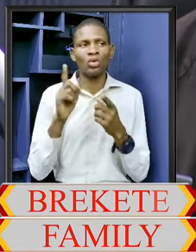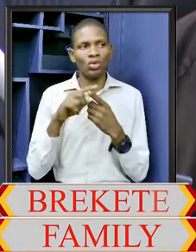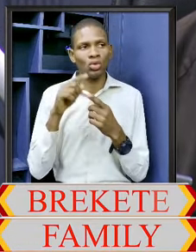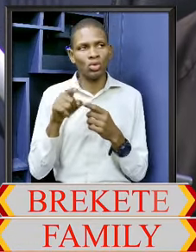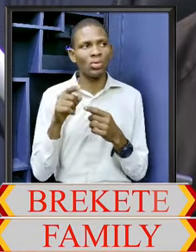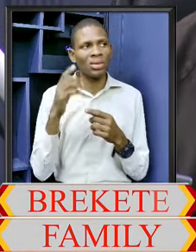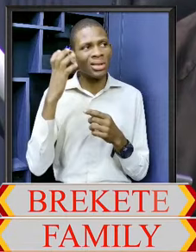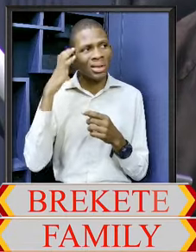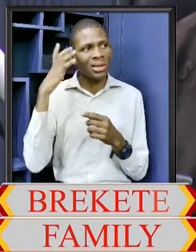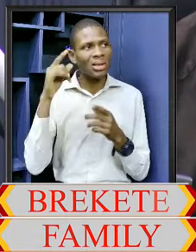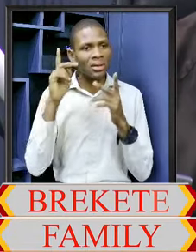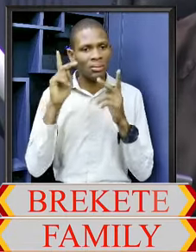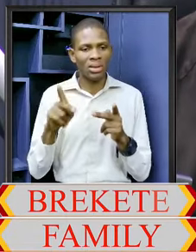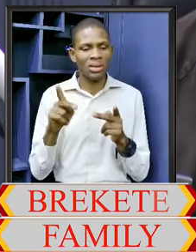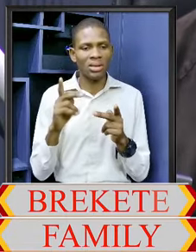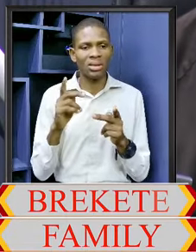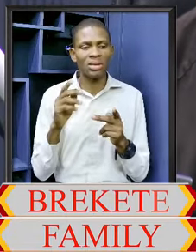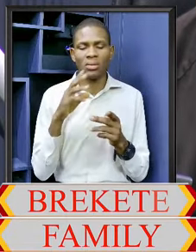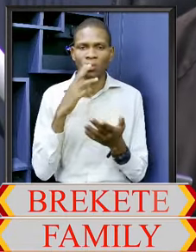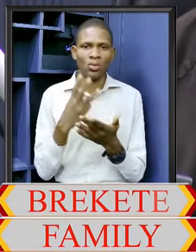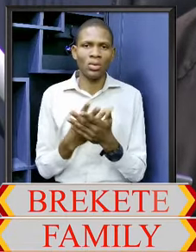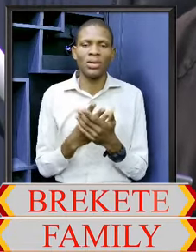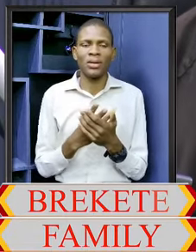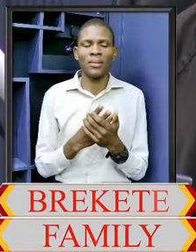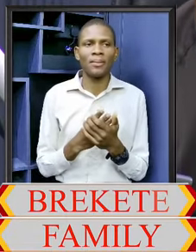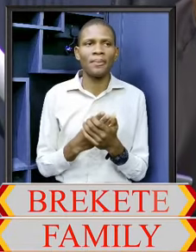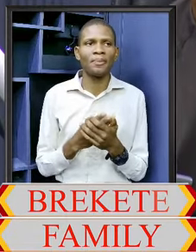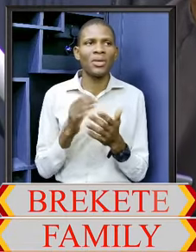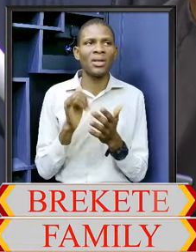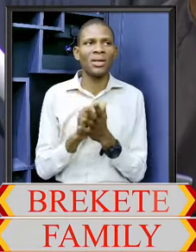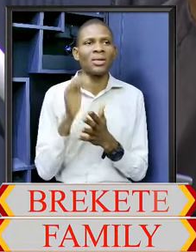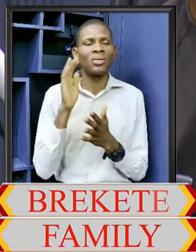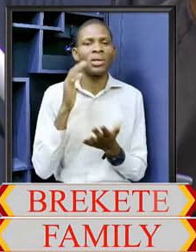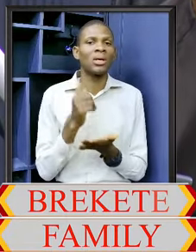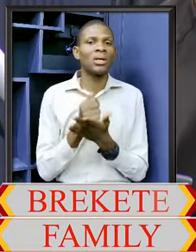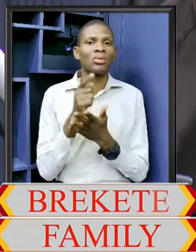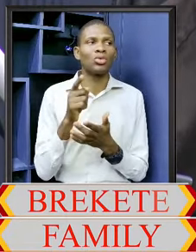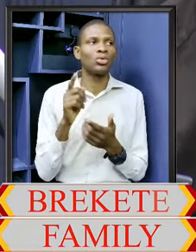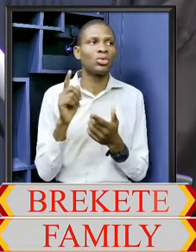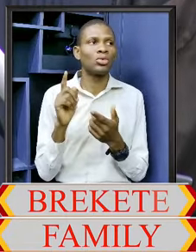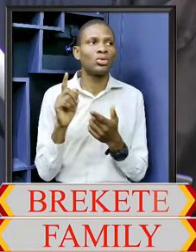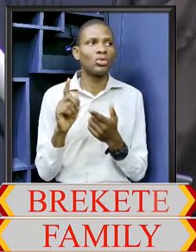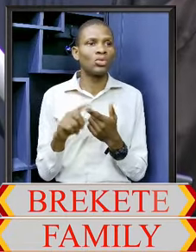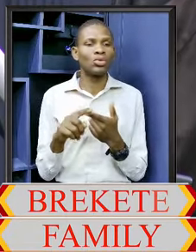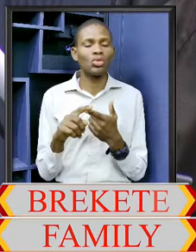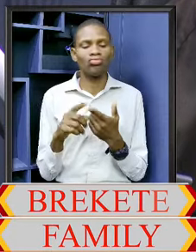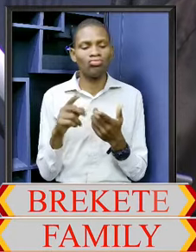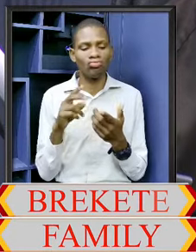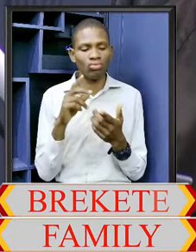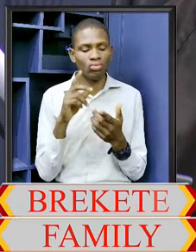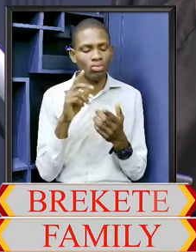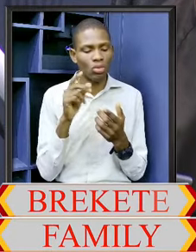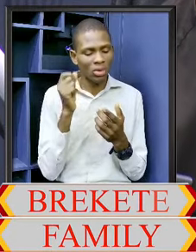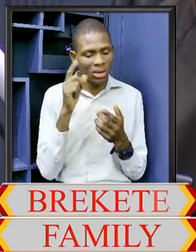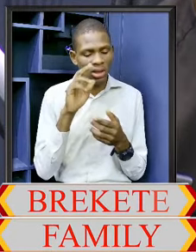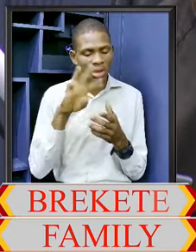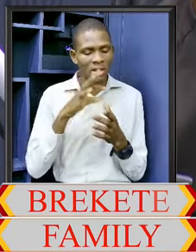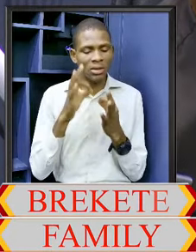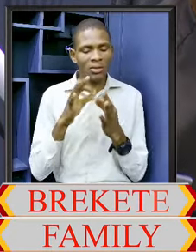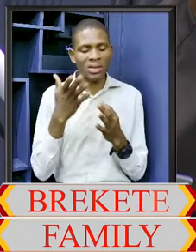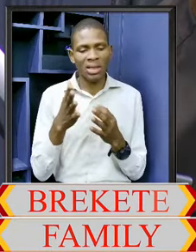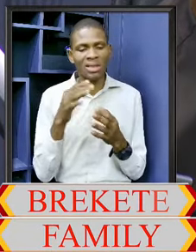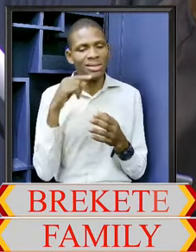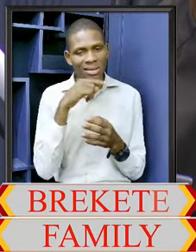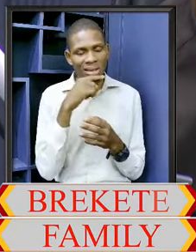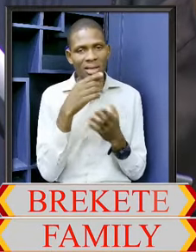the person and hear the person well. That will enable you to be able to read in between the lines. And